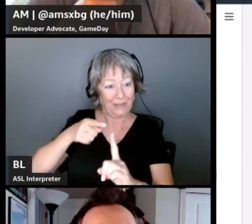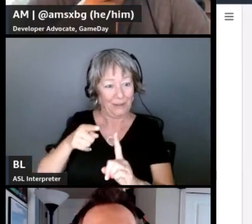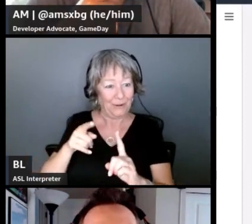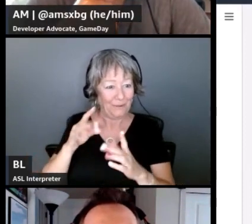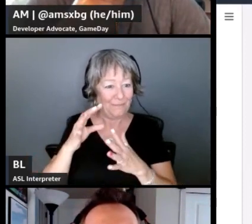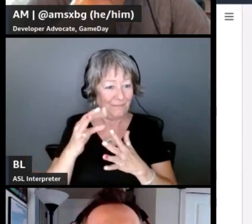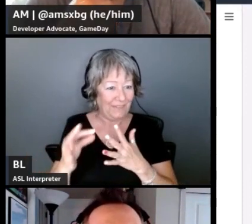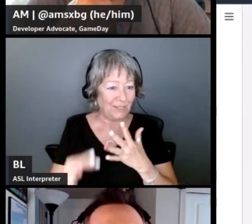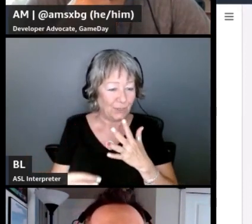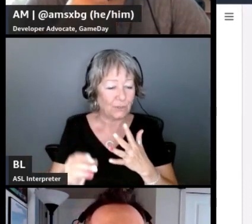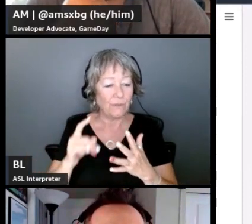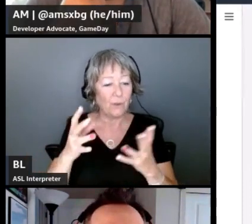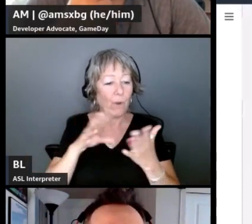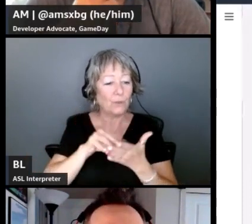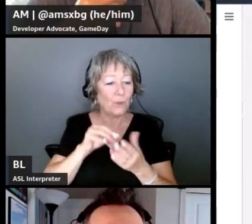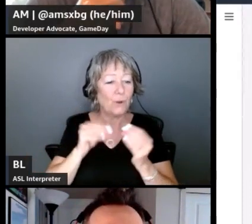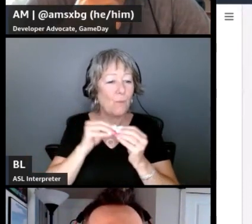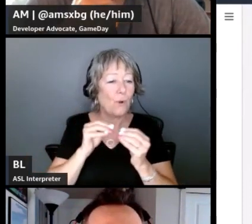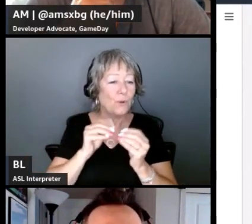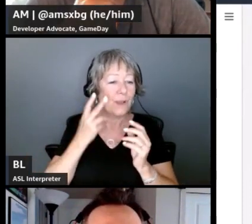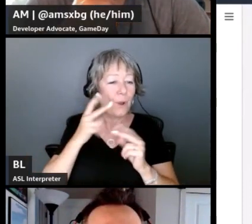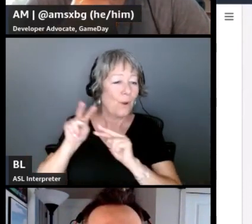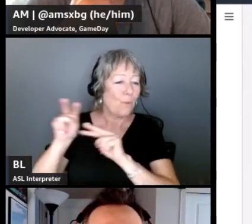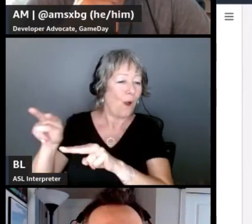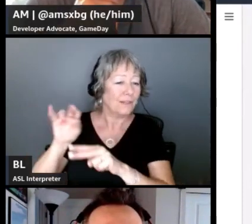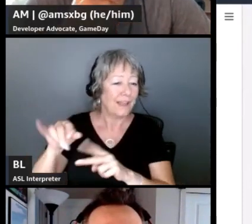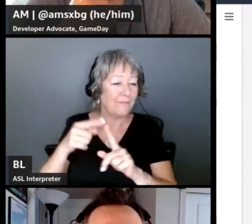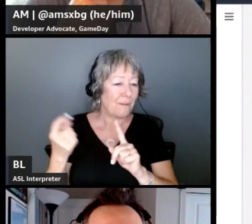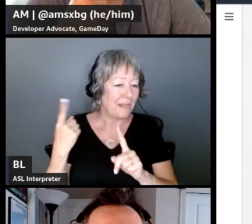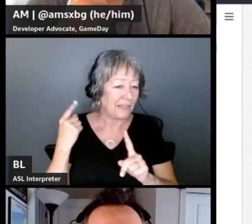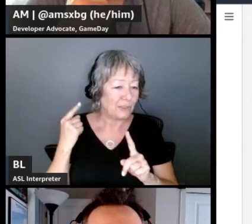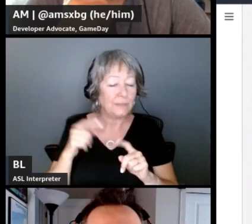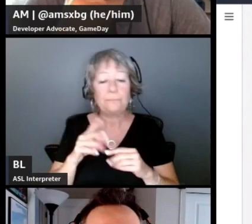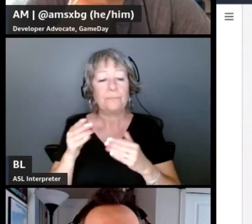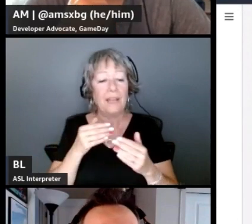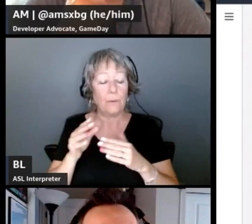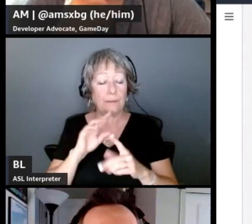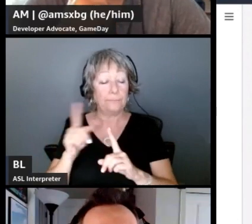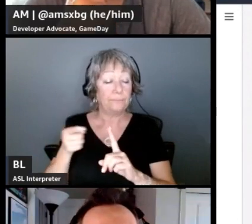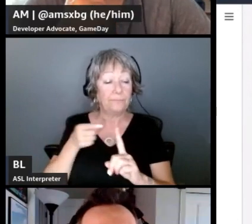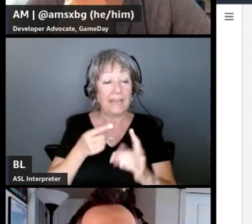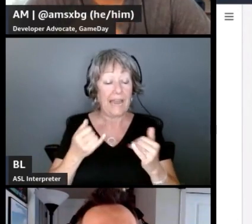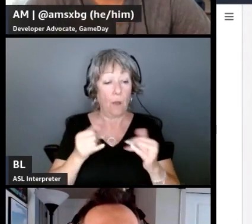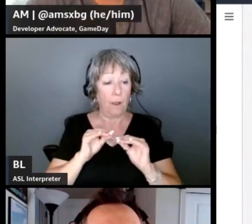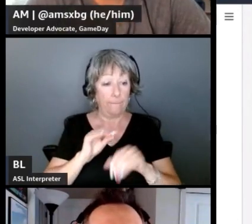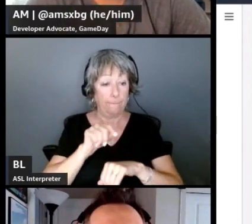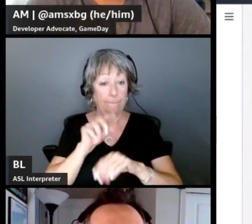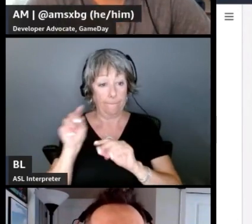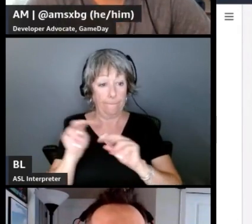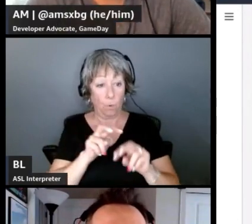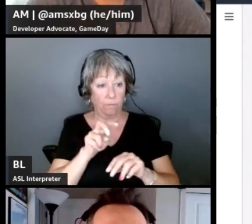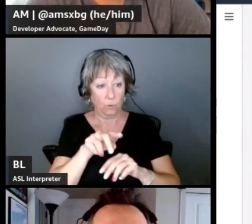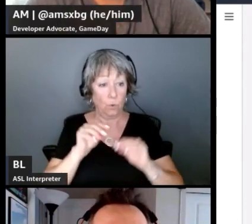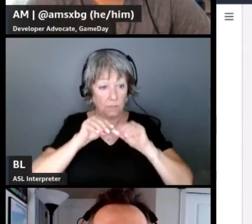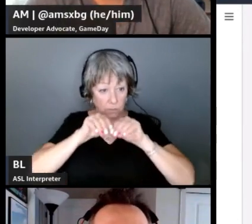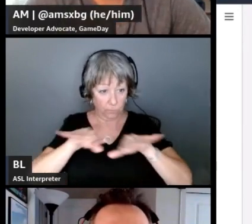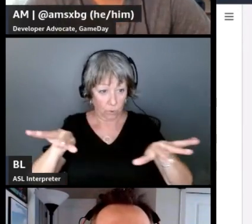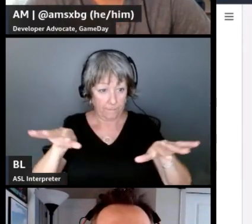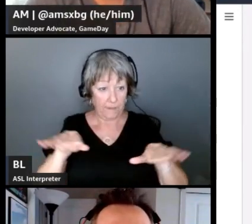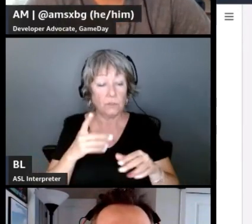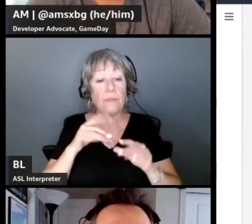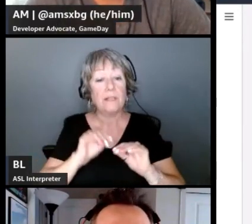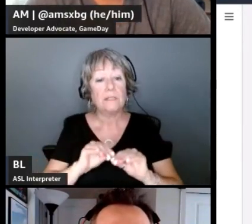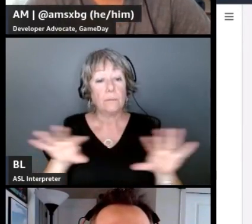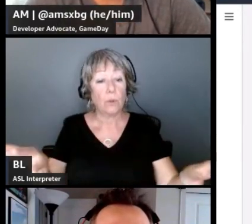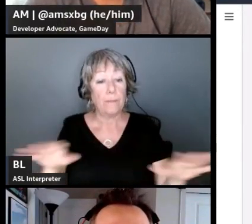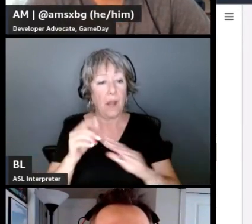about that, please go there. Before I, of course, move to the deployments factor, I do want to focus on this auto deployment option. And